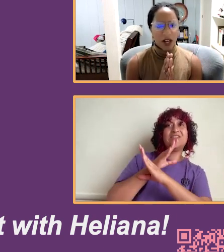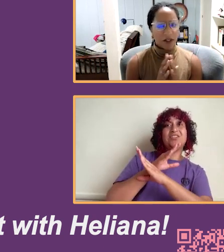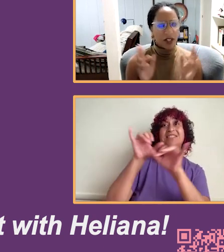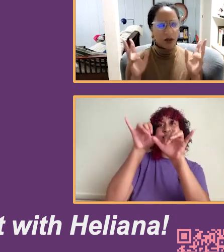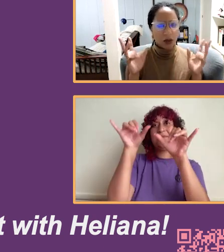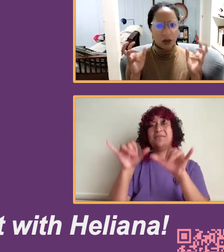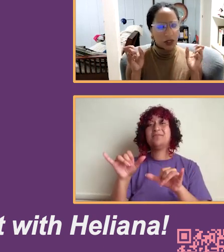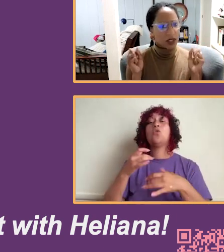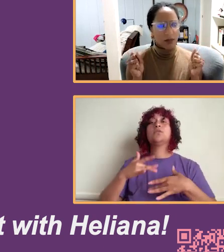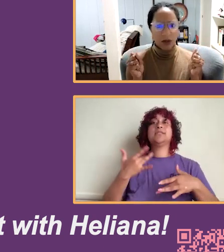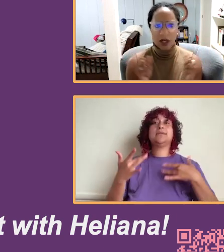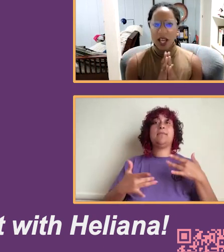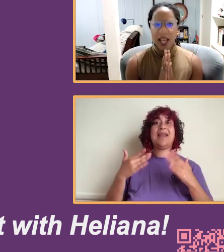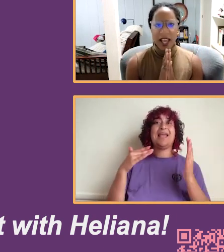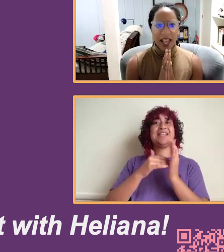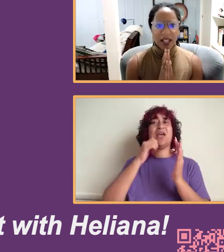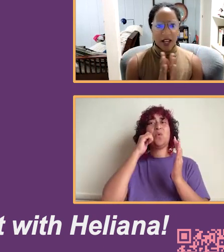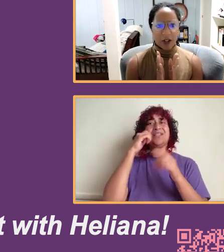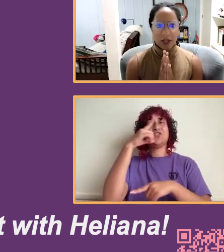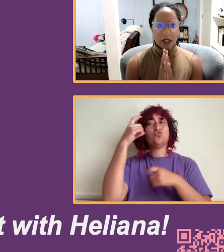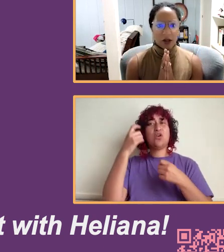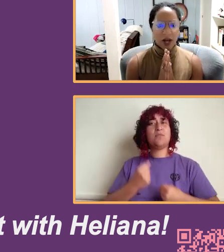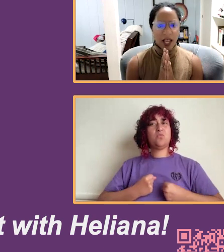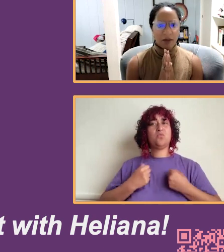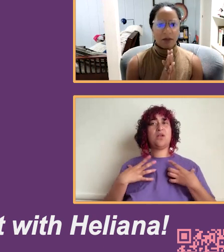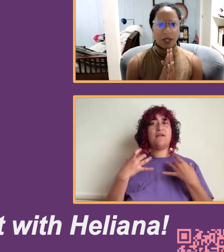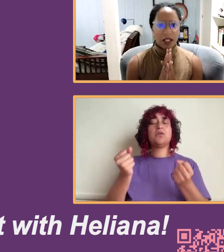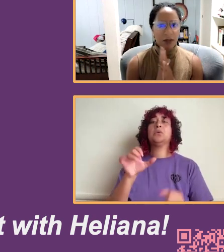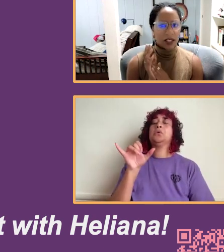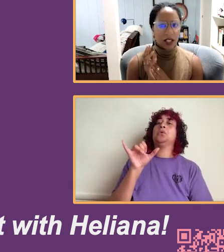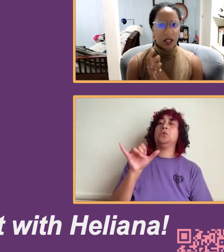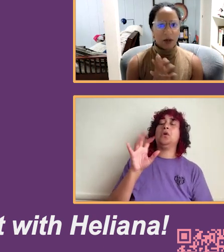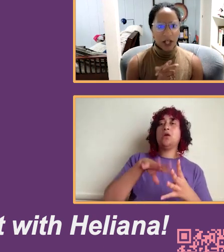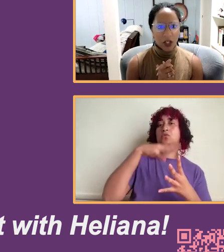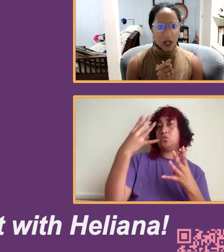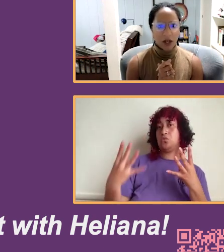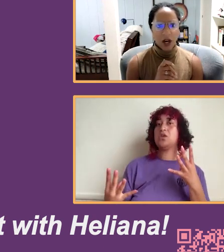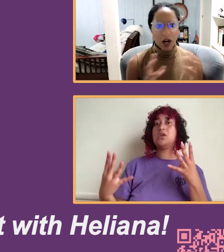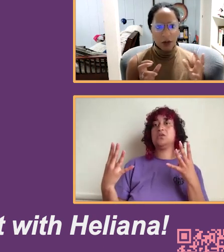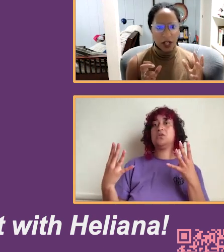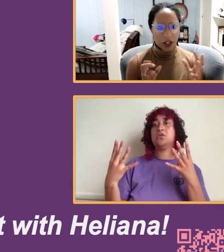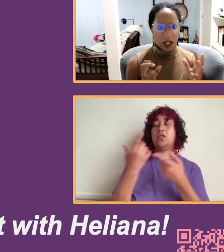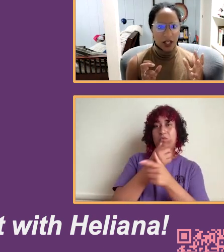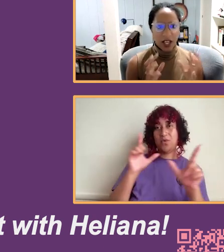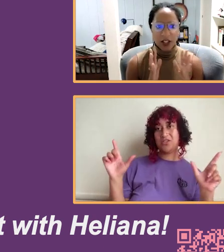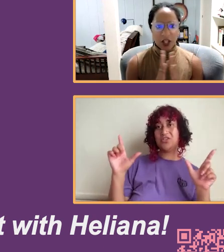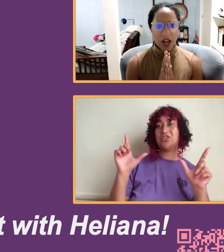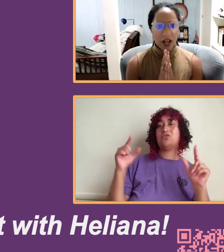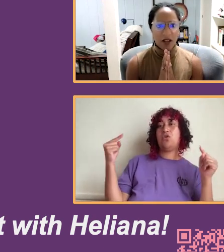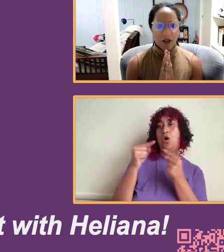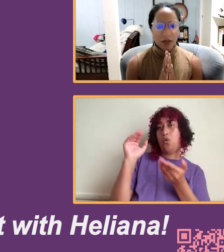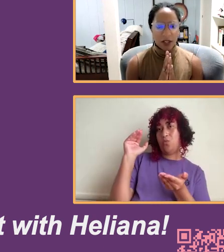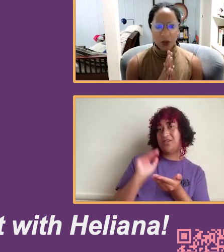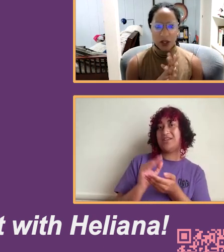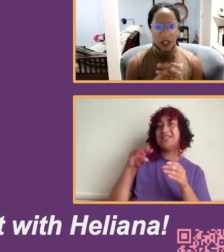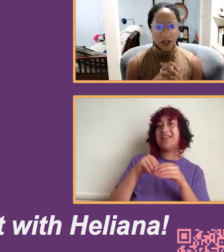trauma recovery, say more, and LGBTQIA++ liberty, harm reduction, and